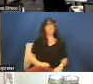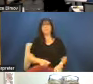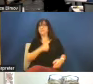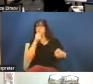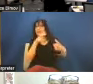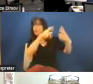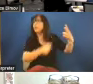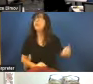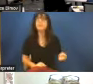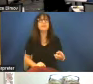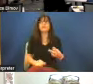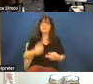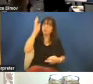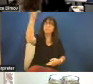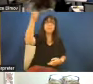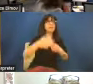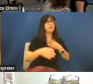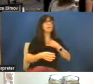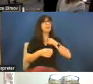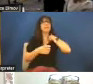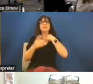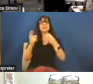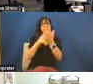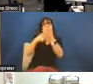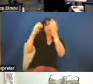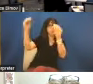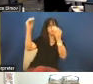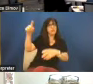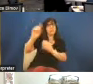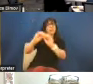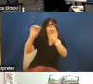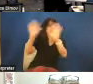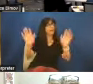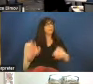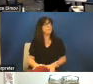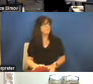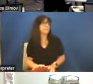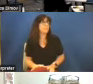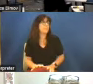neither. So, Sometimes you just have to yeah. clarify.